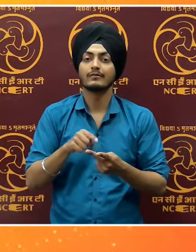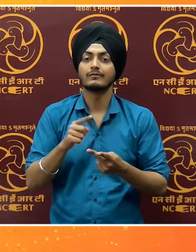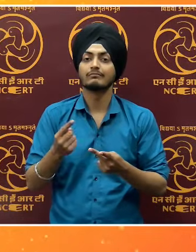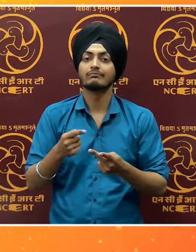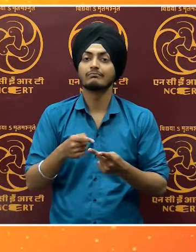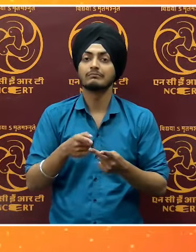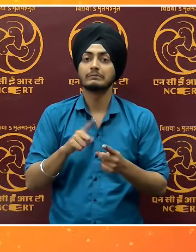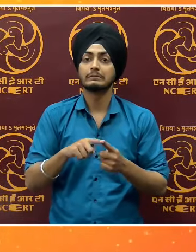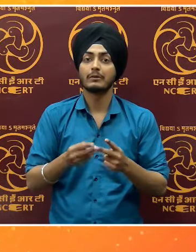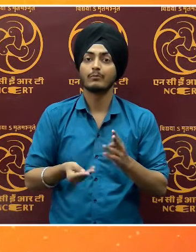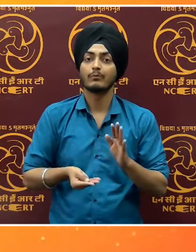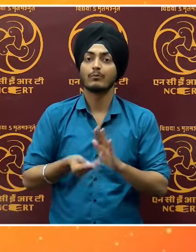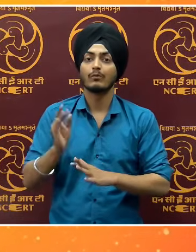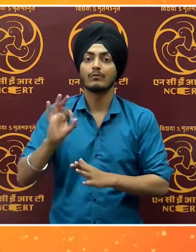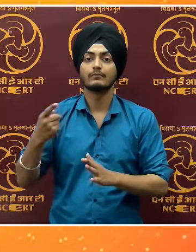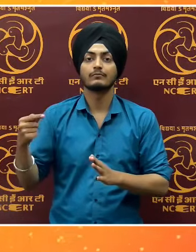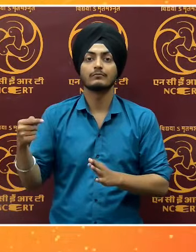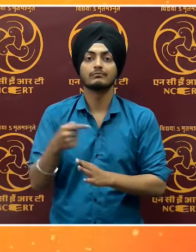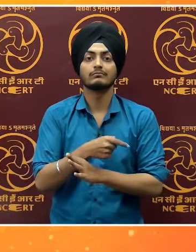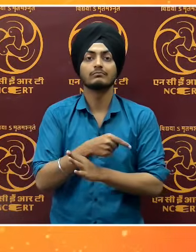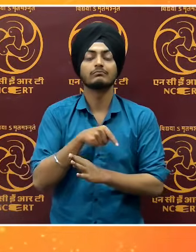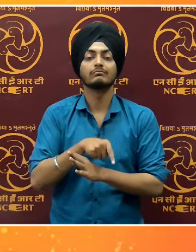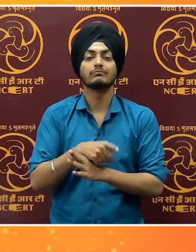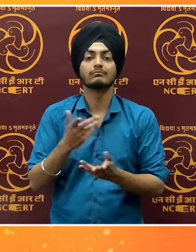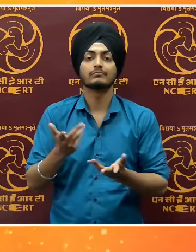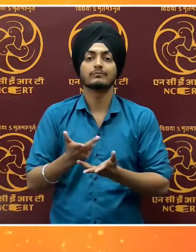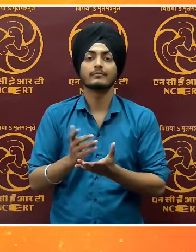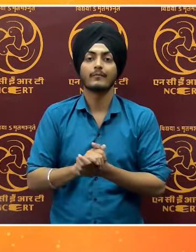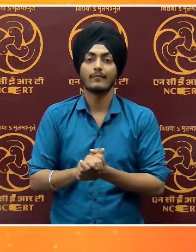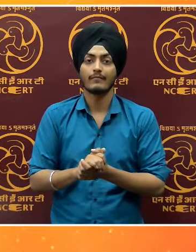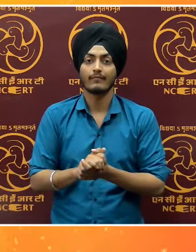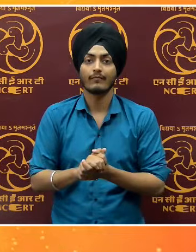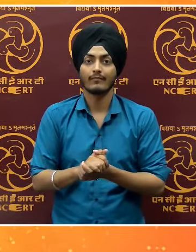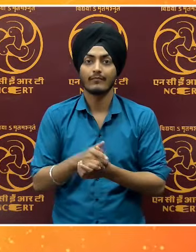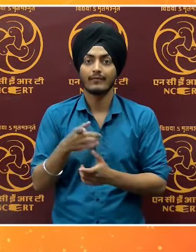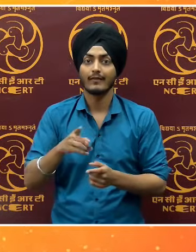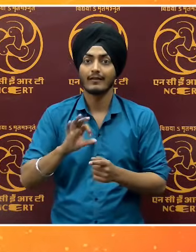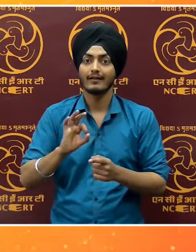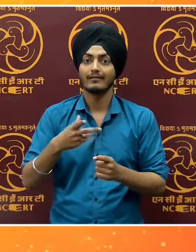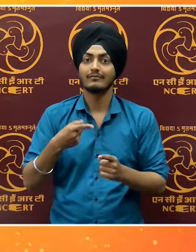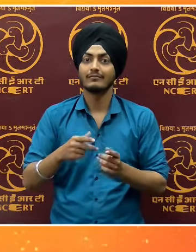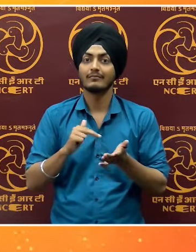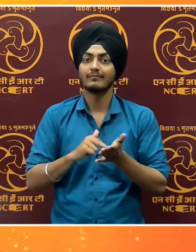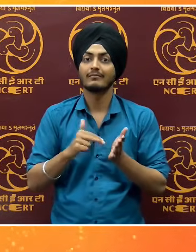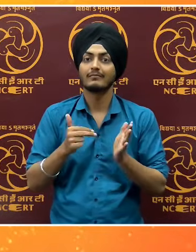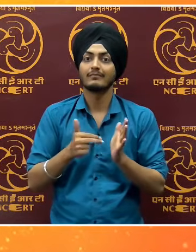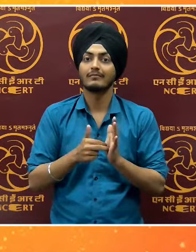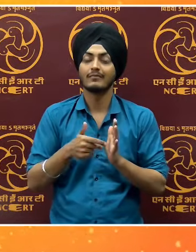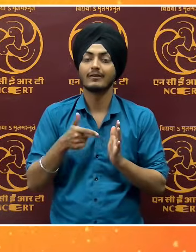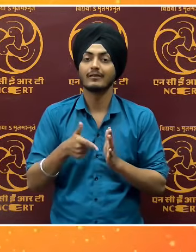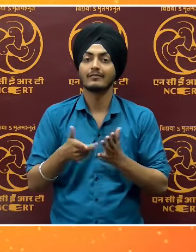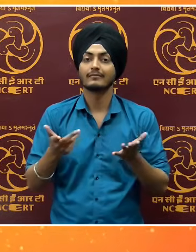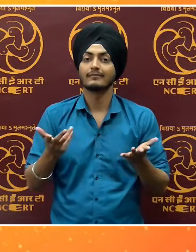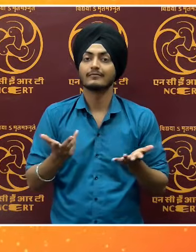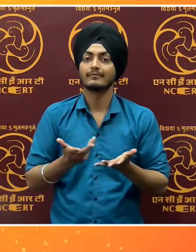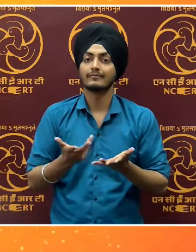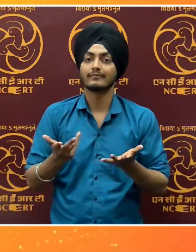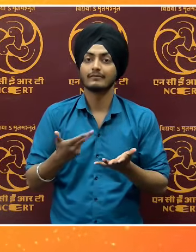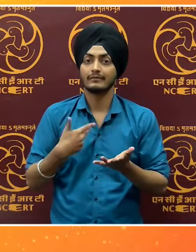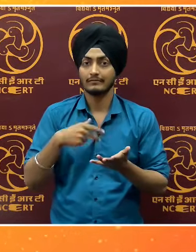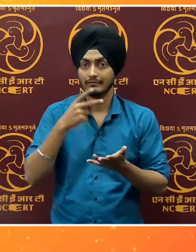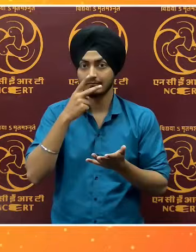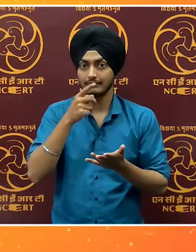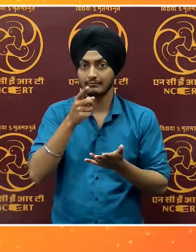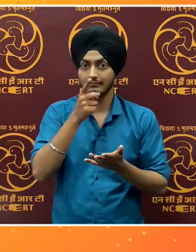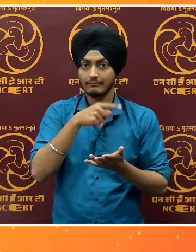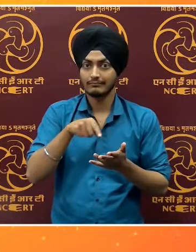more resistivity? So as we know, the resistance means the slope of the curve will give